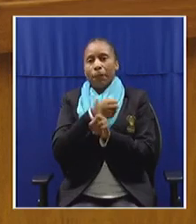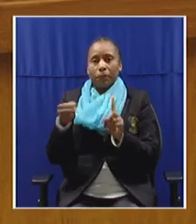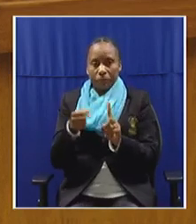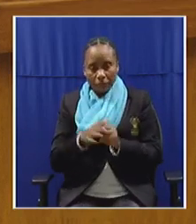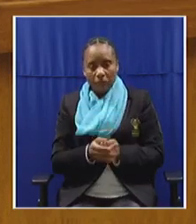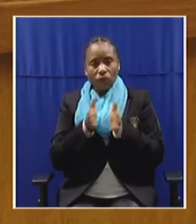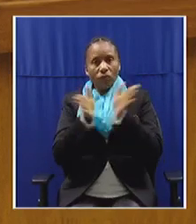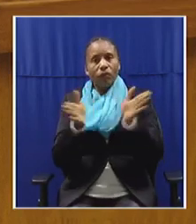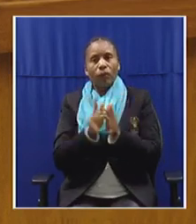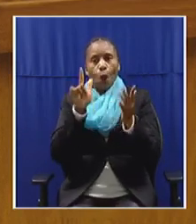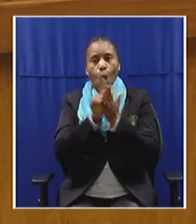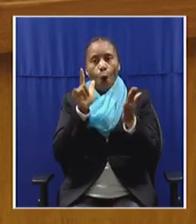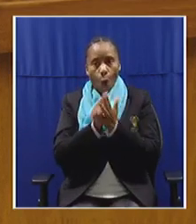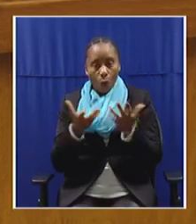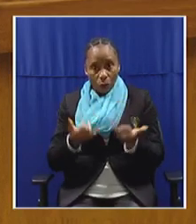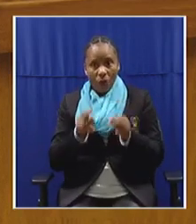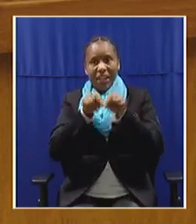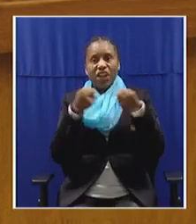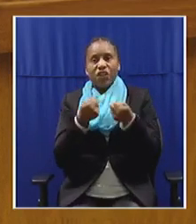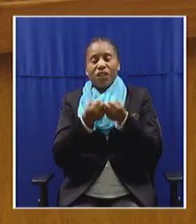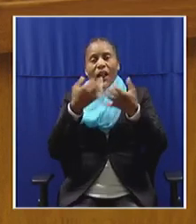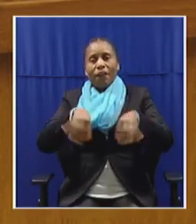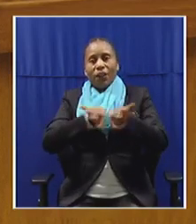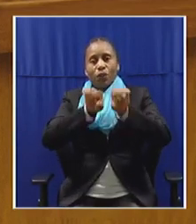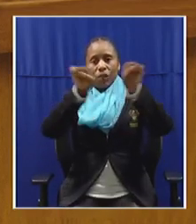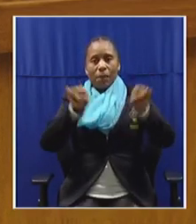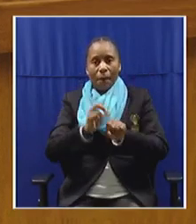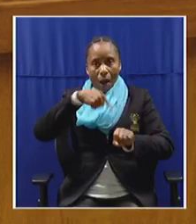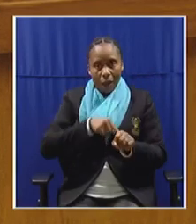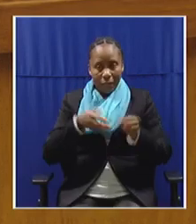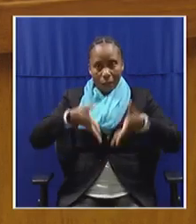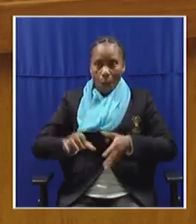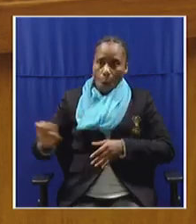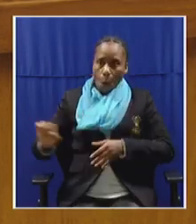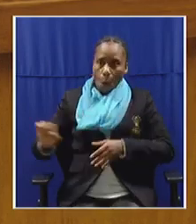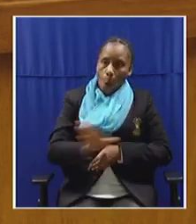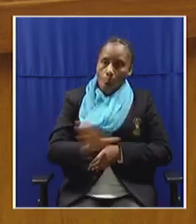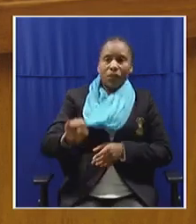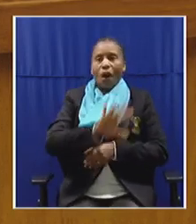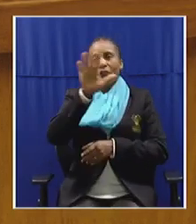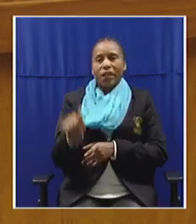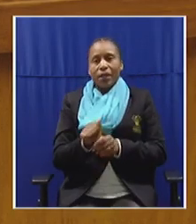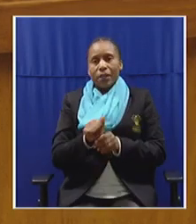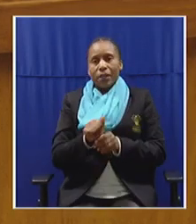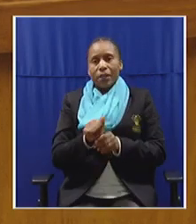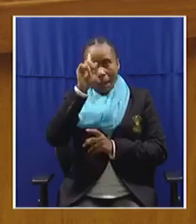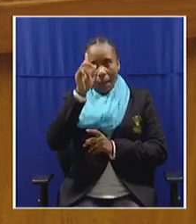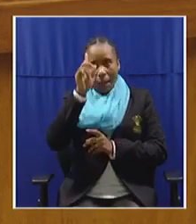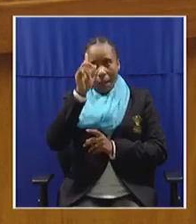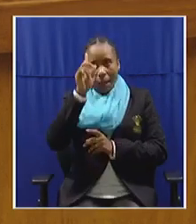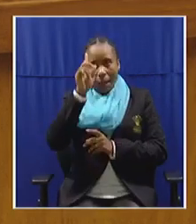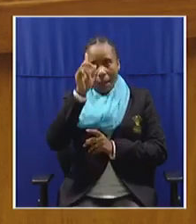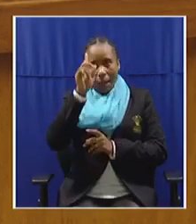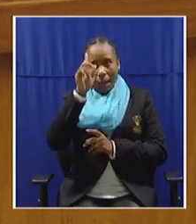of our national value system. All South Africans, black and white, who believe